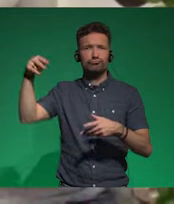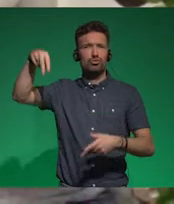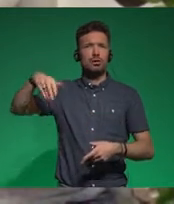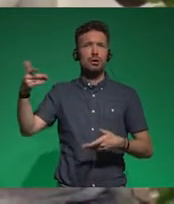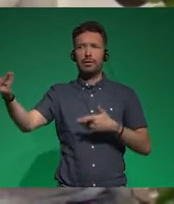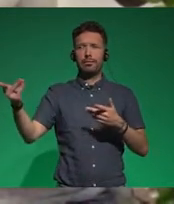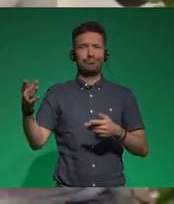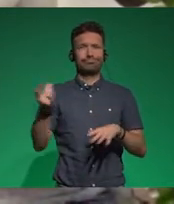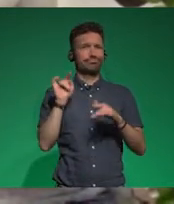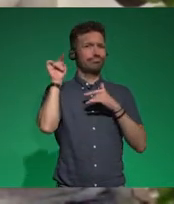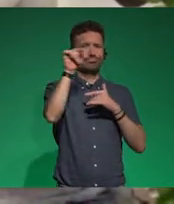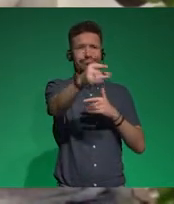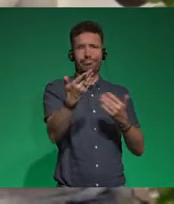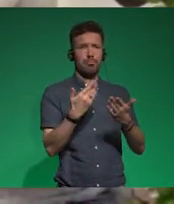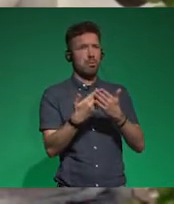happened recently.